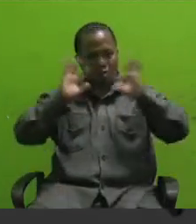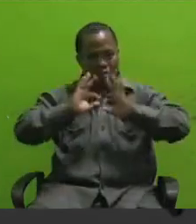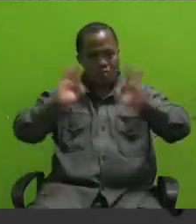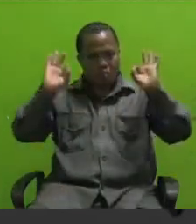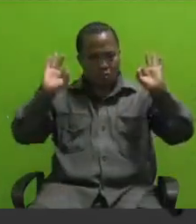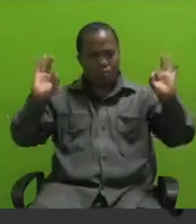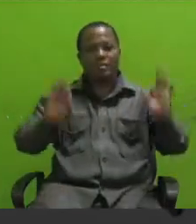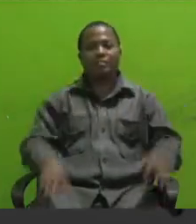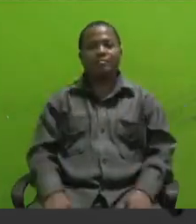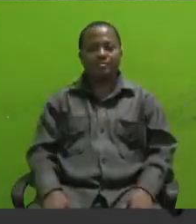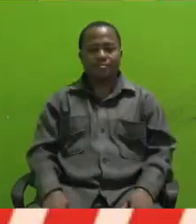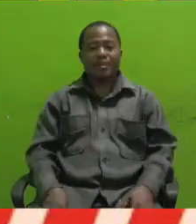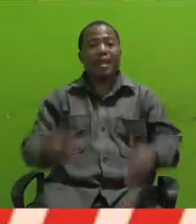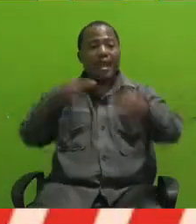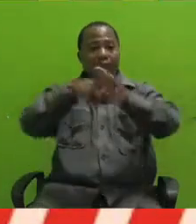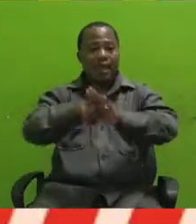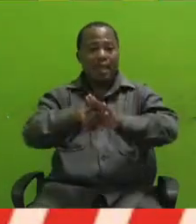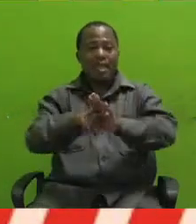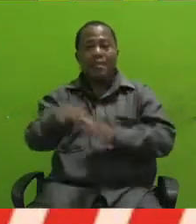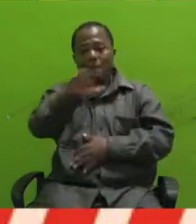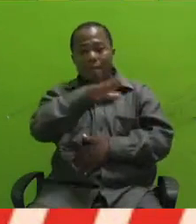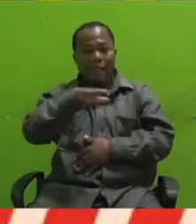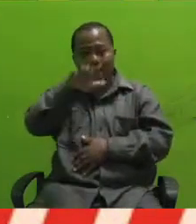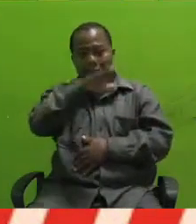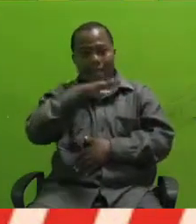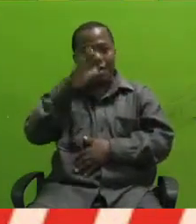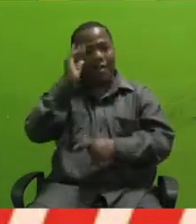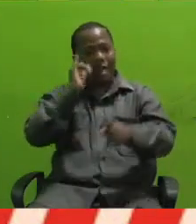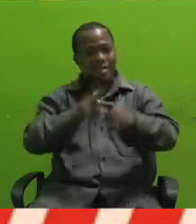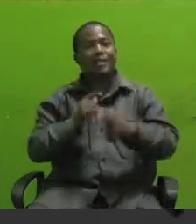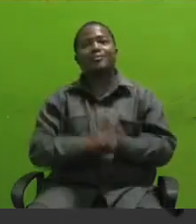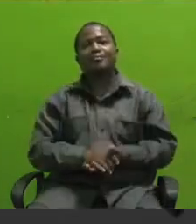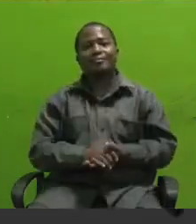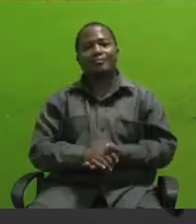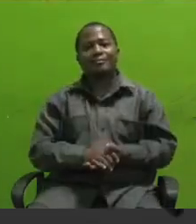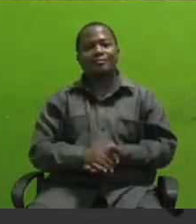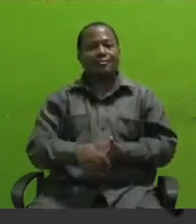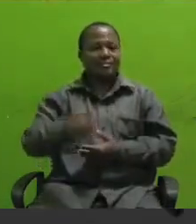Thank you. On construction areas.